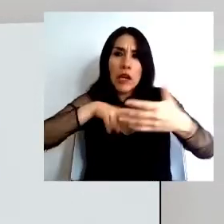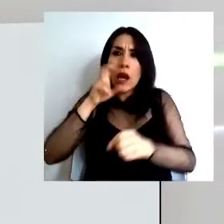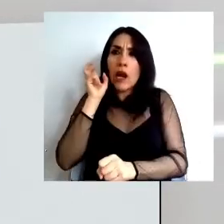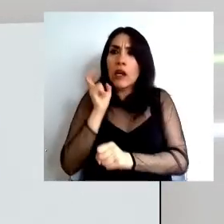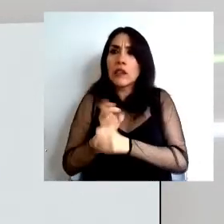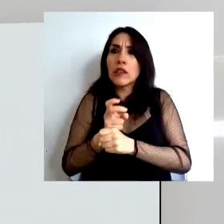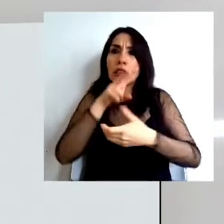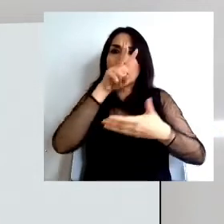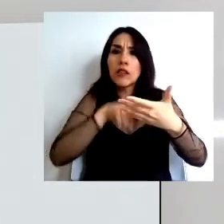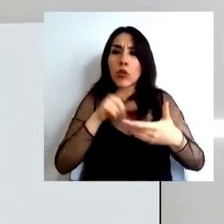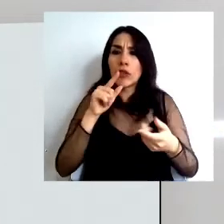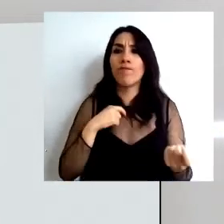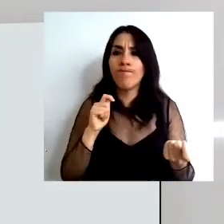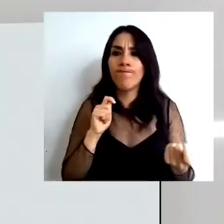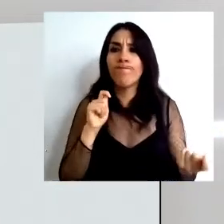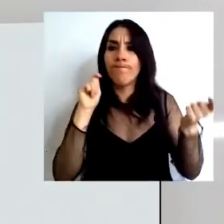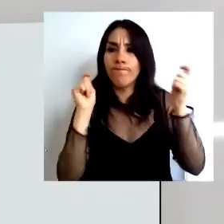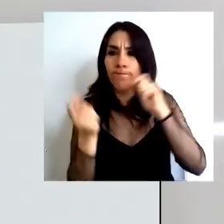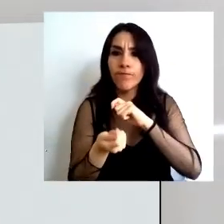and